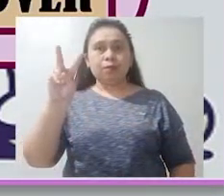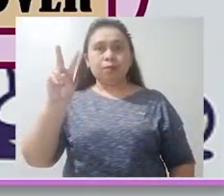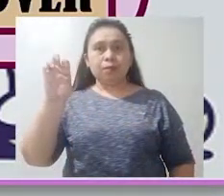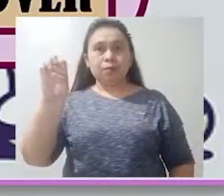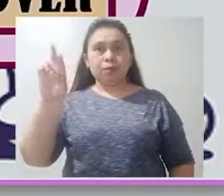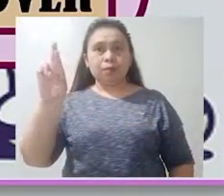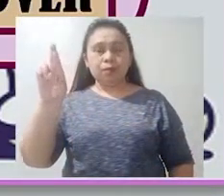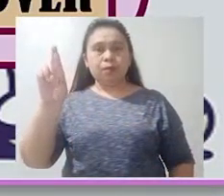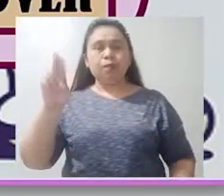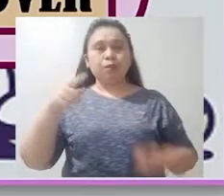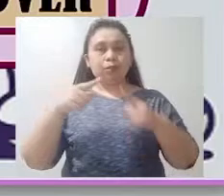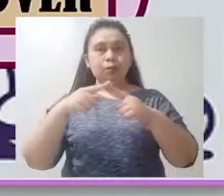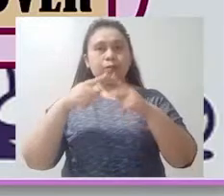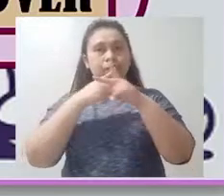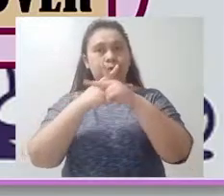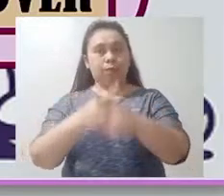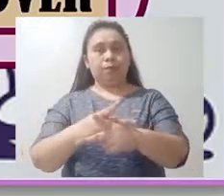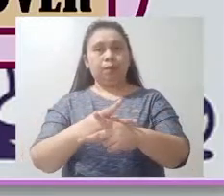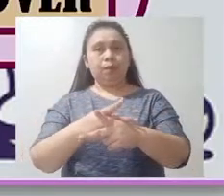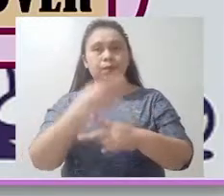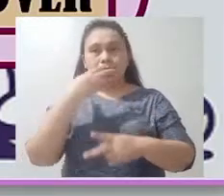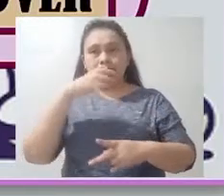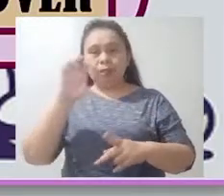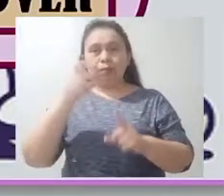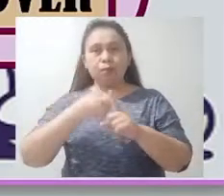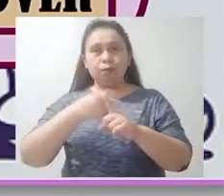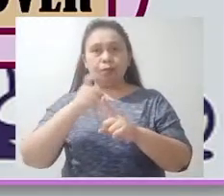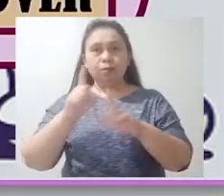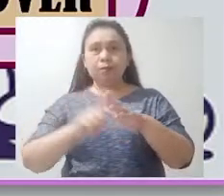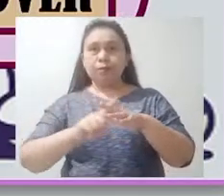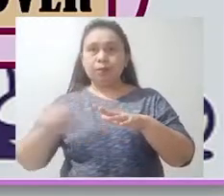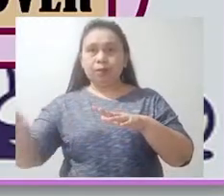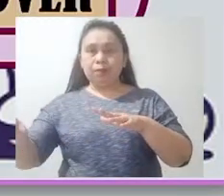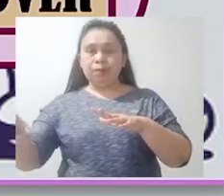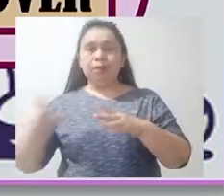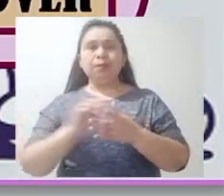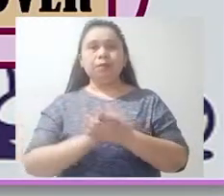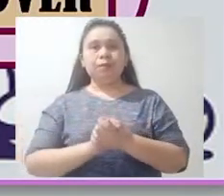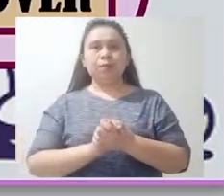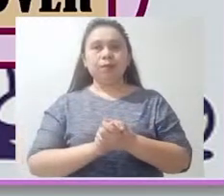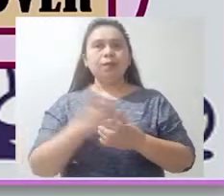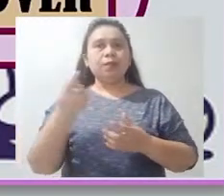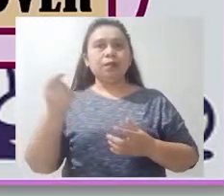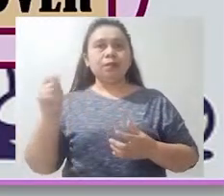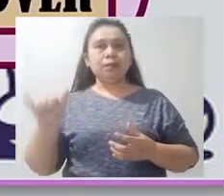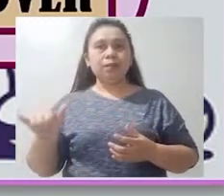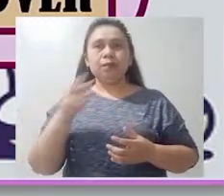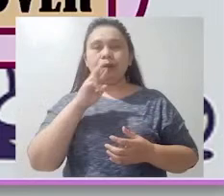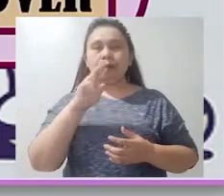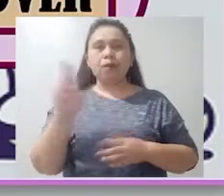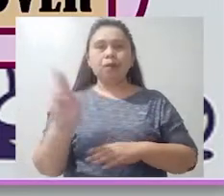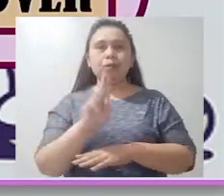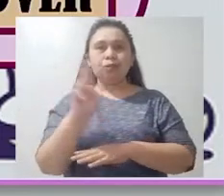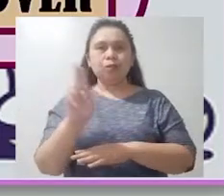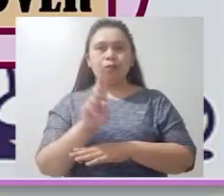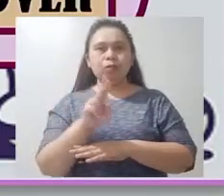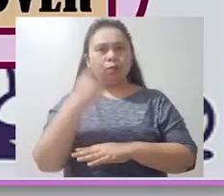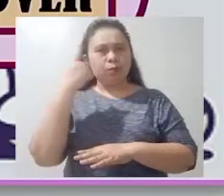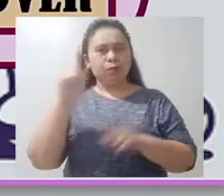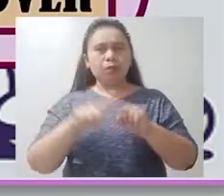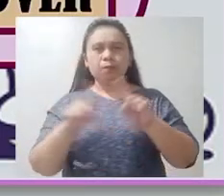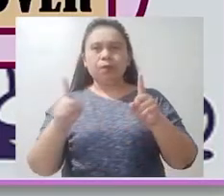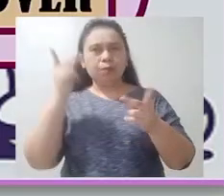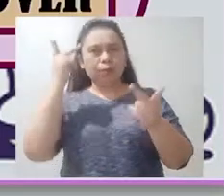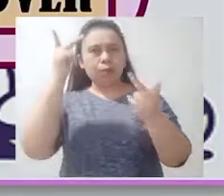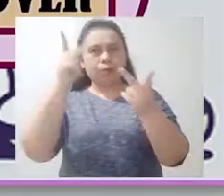to prevent heat from escaping the crucible itself. Crucibles are used for a range